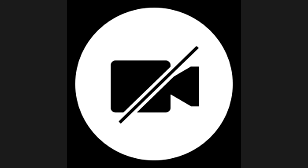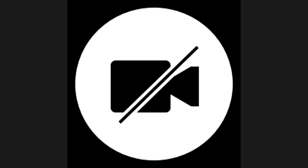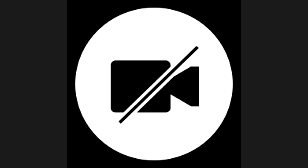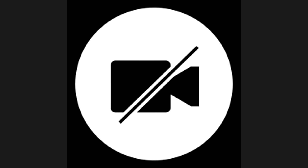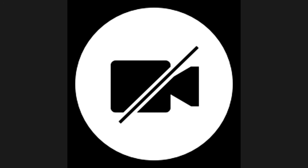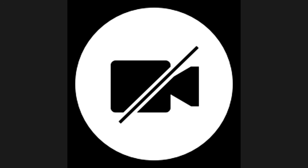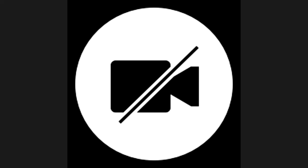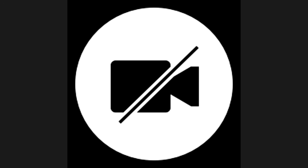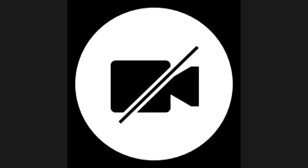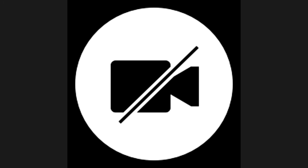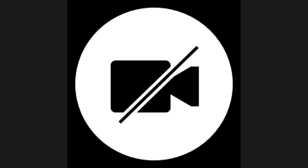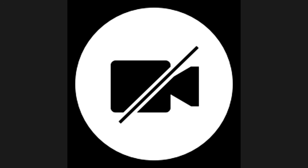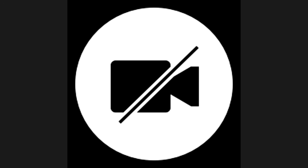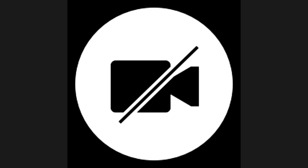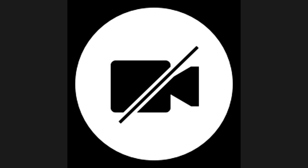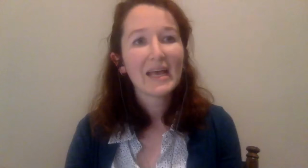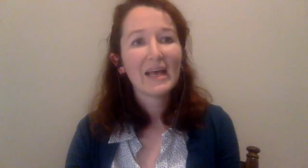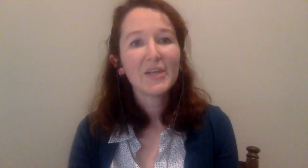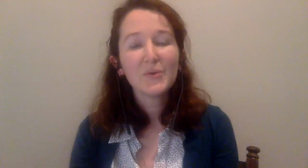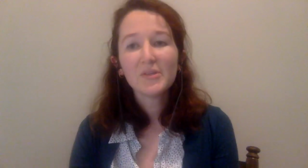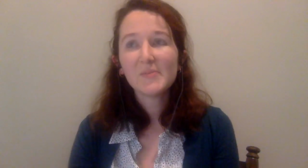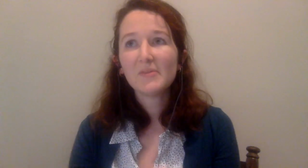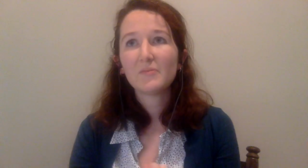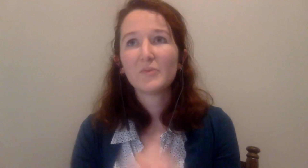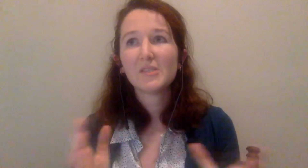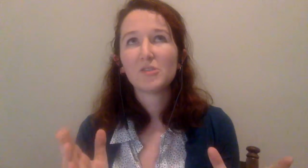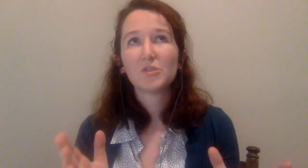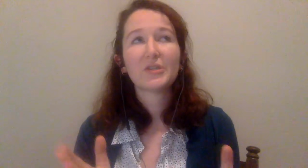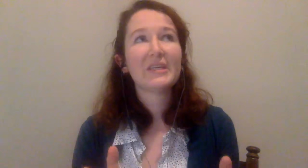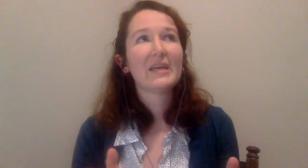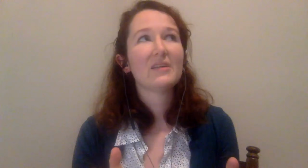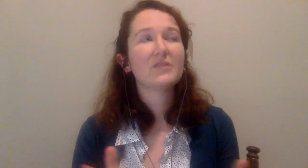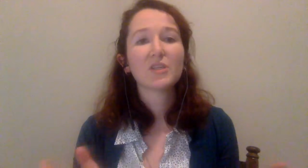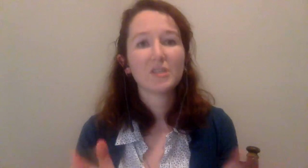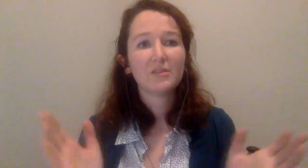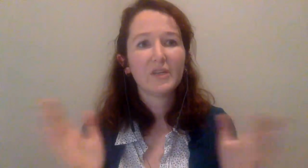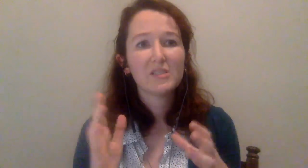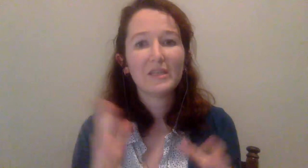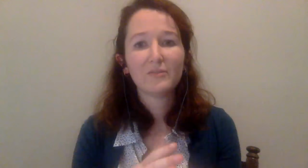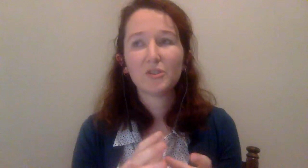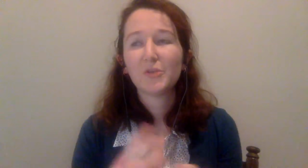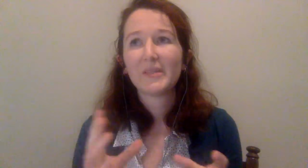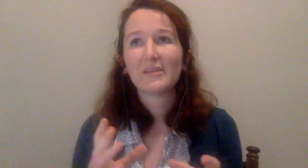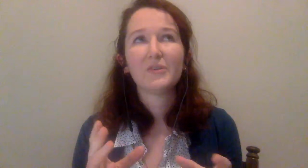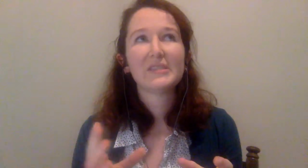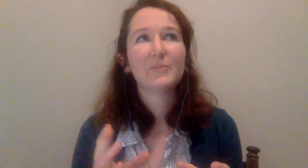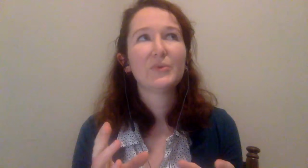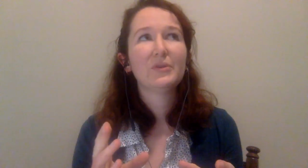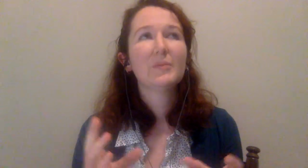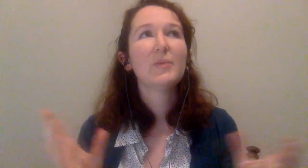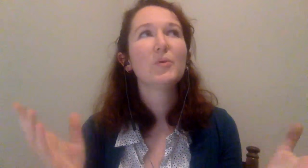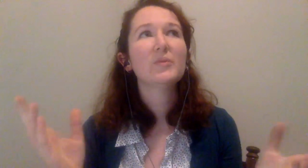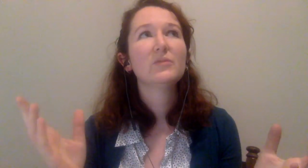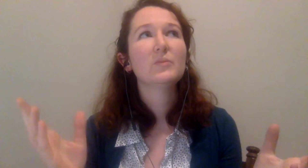Glucksberg. Glucksberg. Excellent. Yeah, I know there's been research looking at reduction on a phrasal level showing that, for